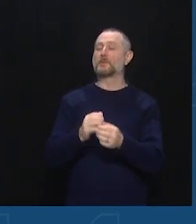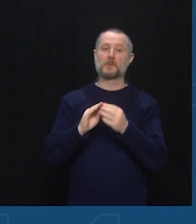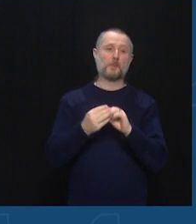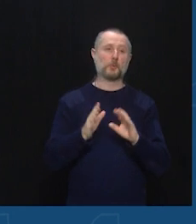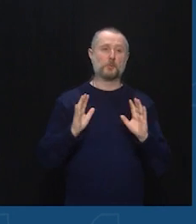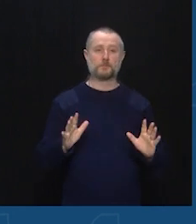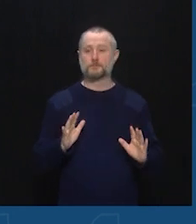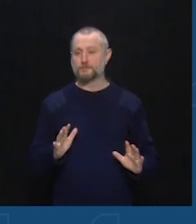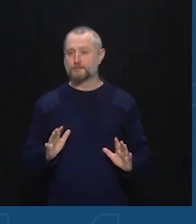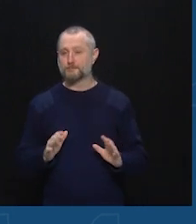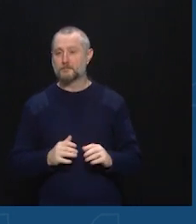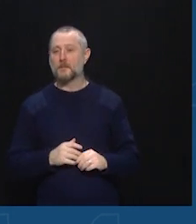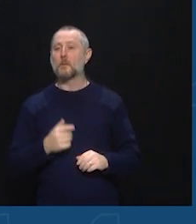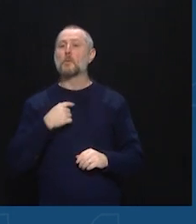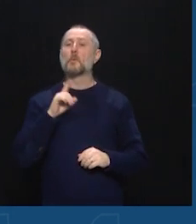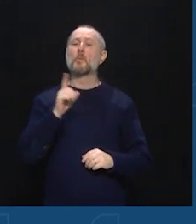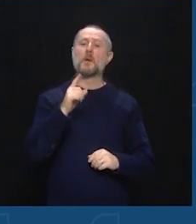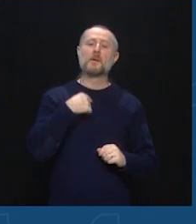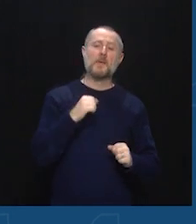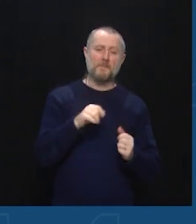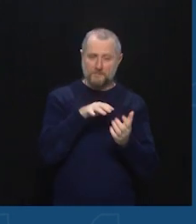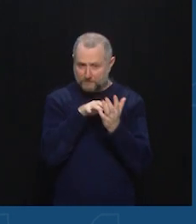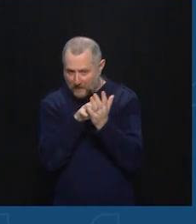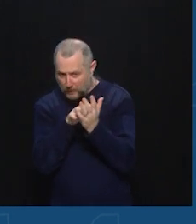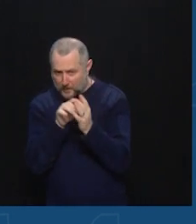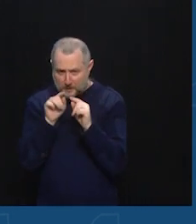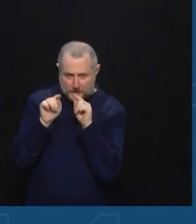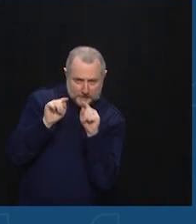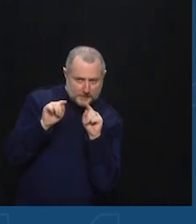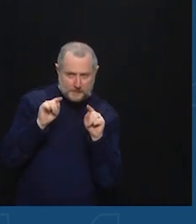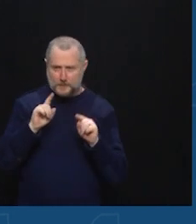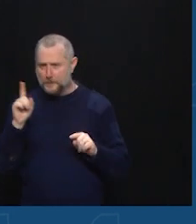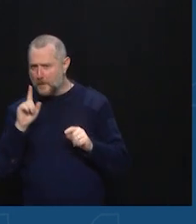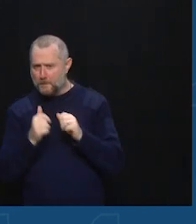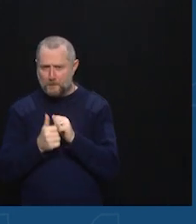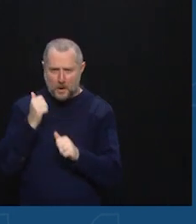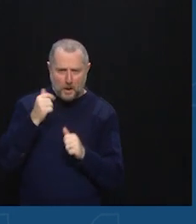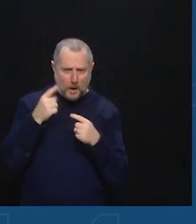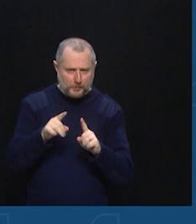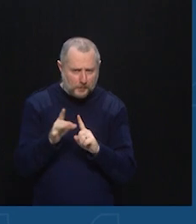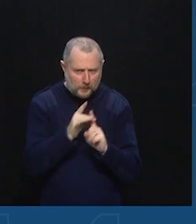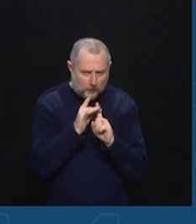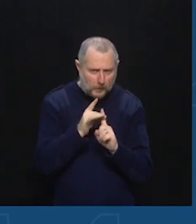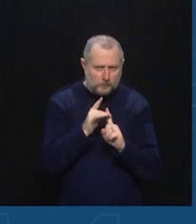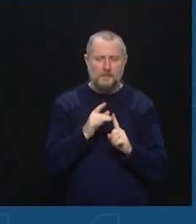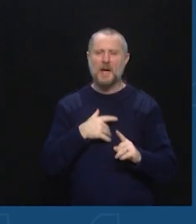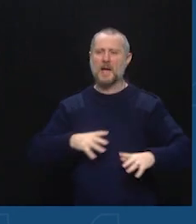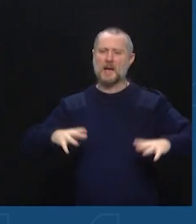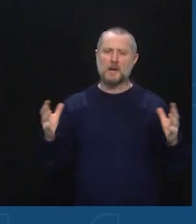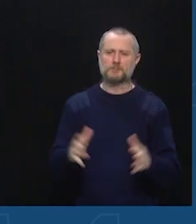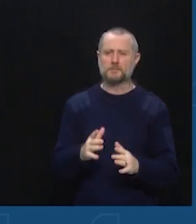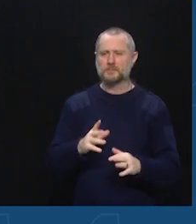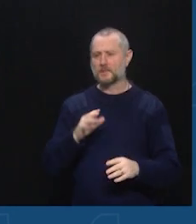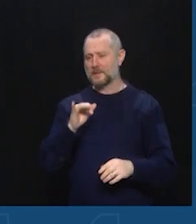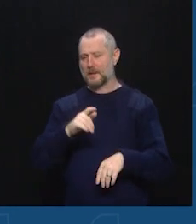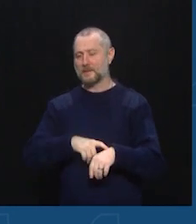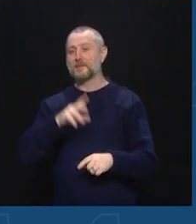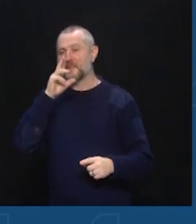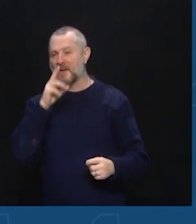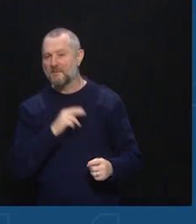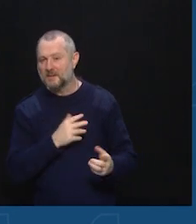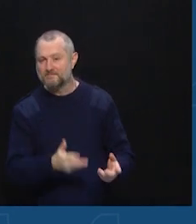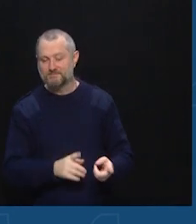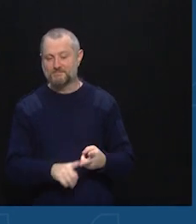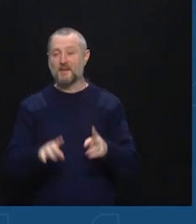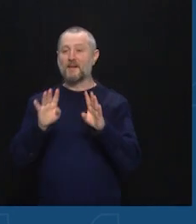the points of vulnerability, and that was when people were gathering indoors. It was Thanksgiving, it was the December holidays, Hanukkah and